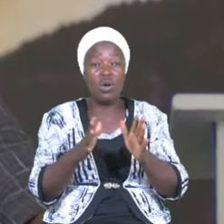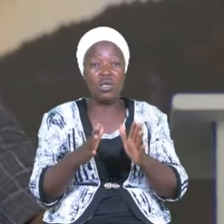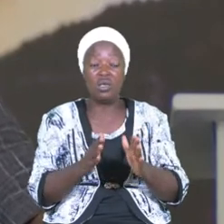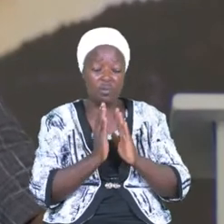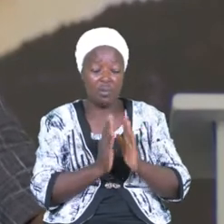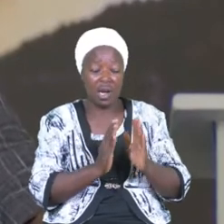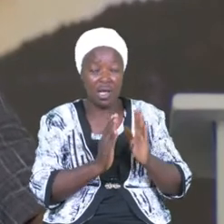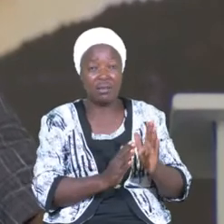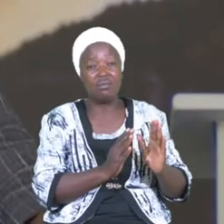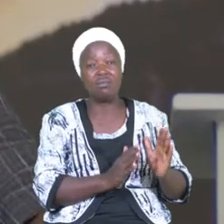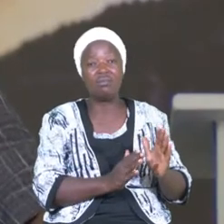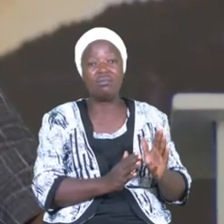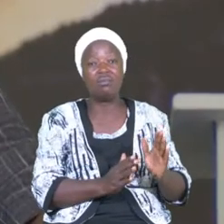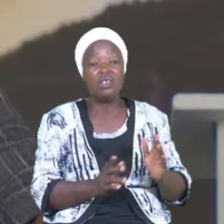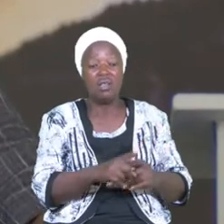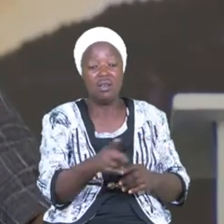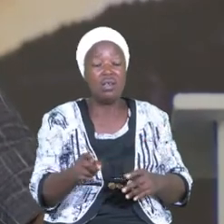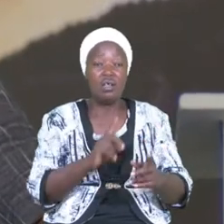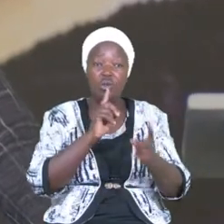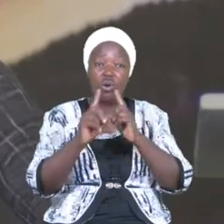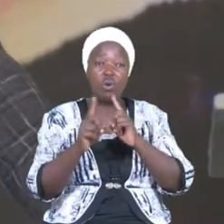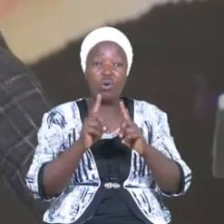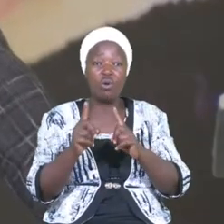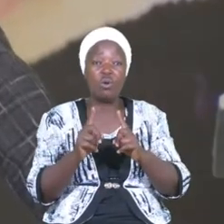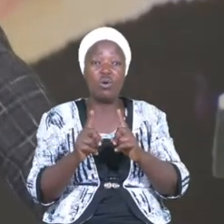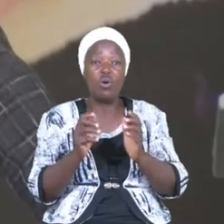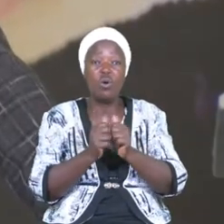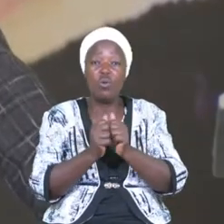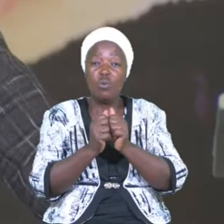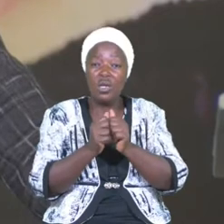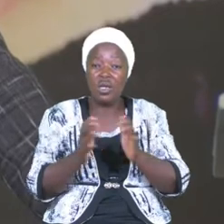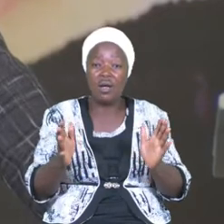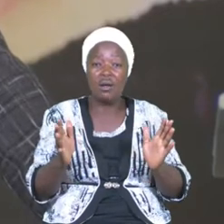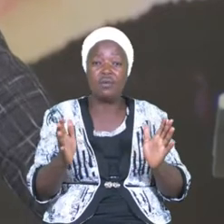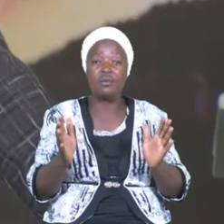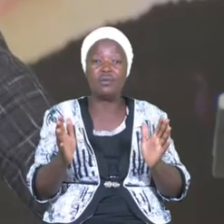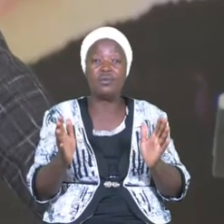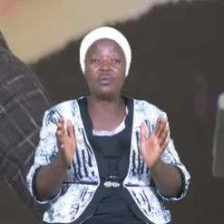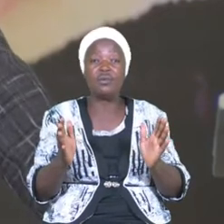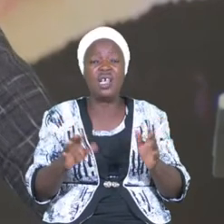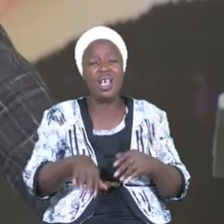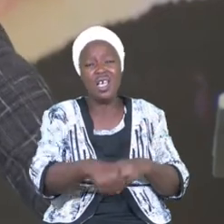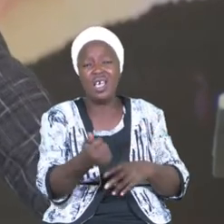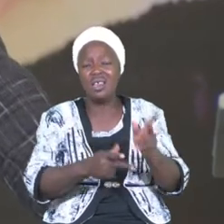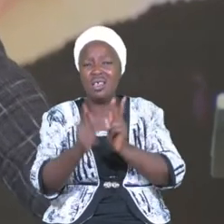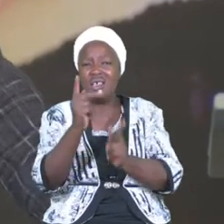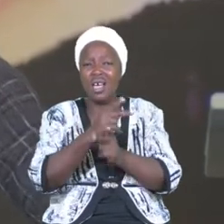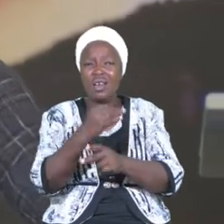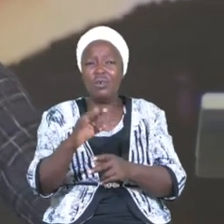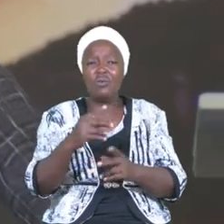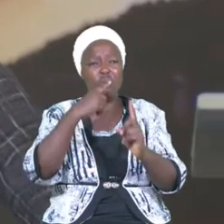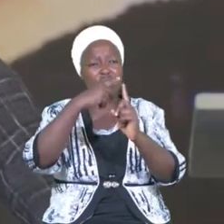they talk without any kind of positive